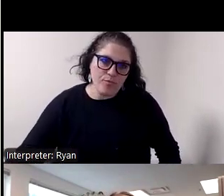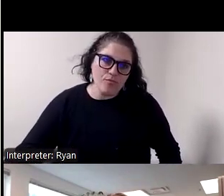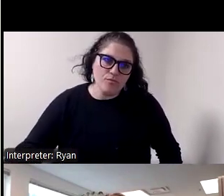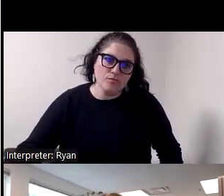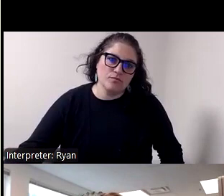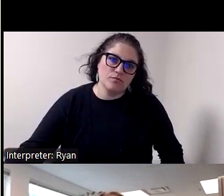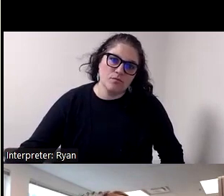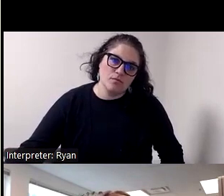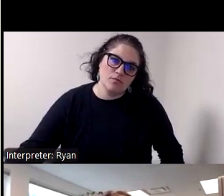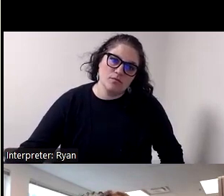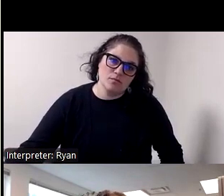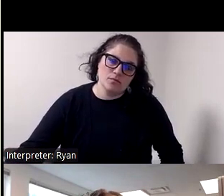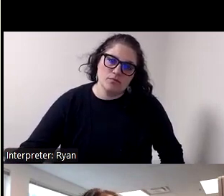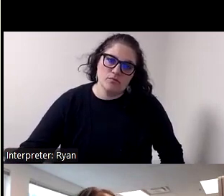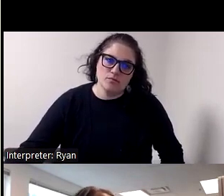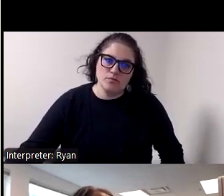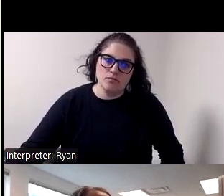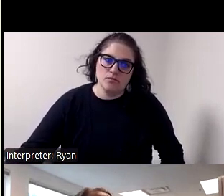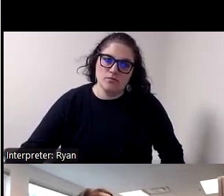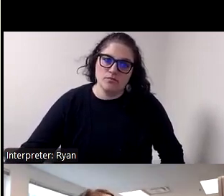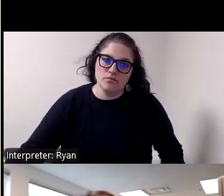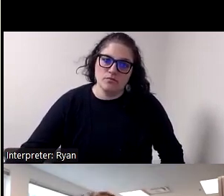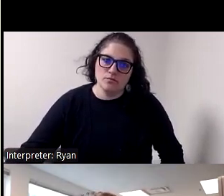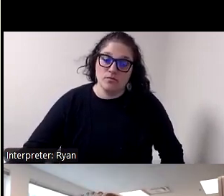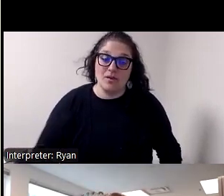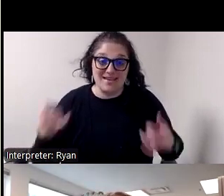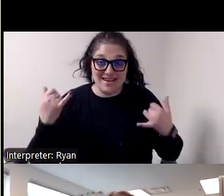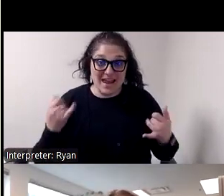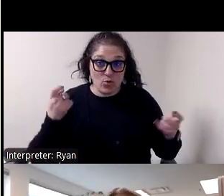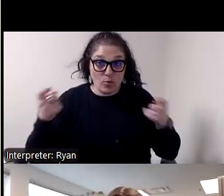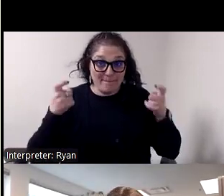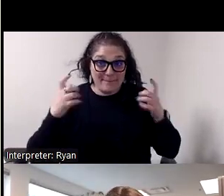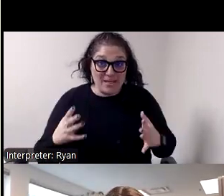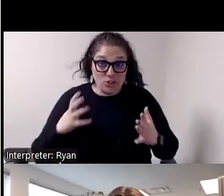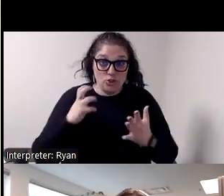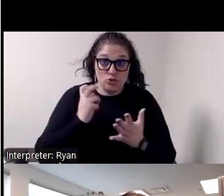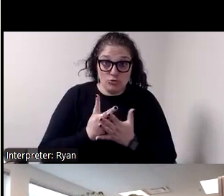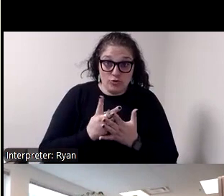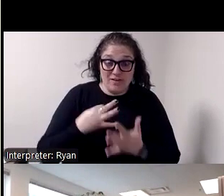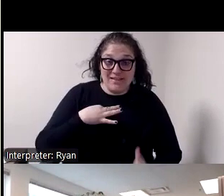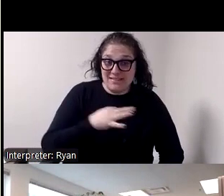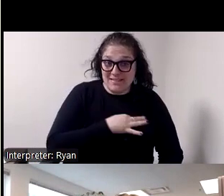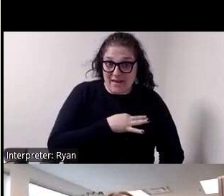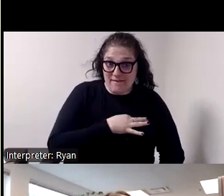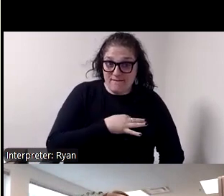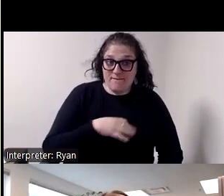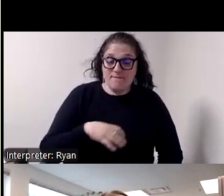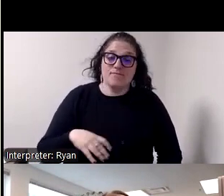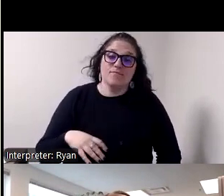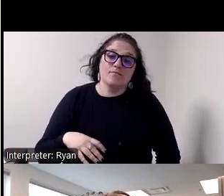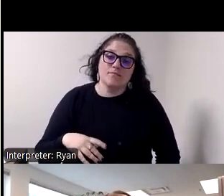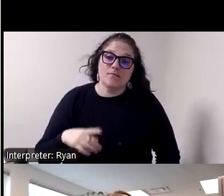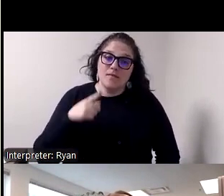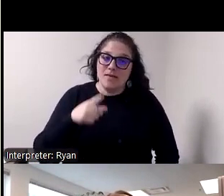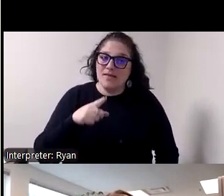Okay, now we will be moving on to managers approving your staff's timesheets. Now this one I couldn't